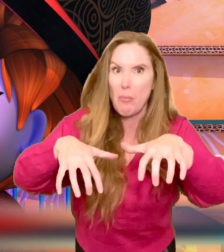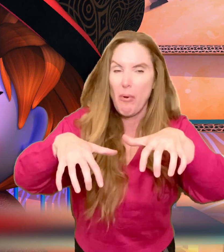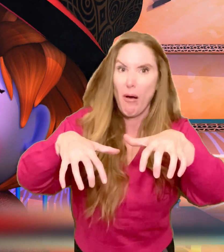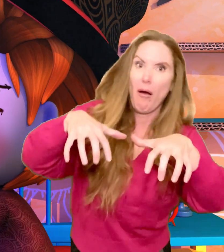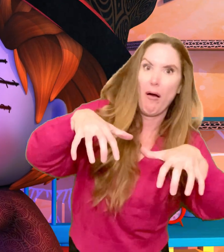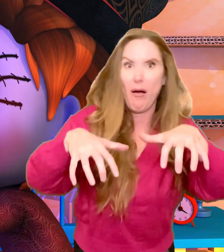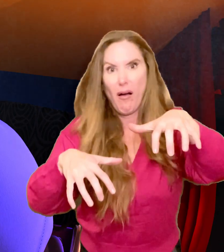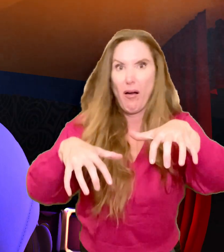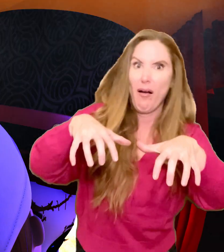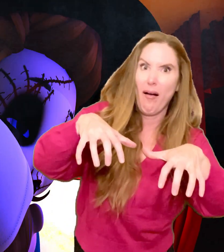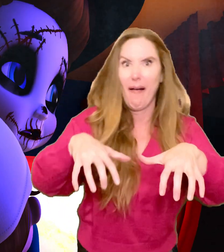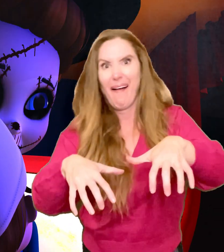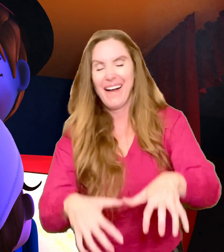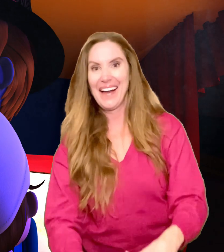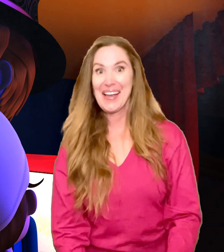and humped.